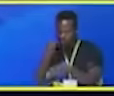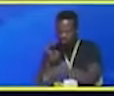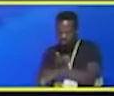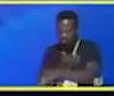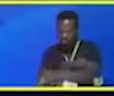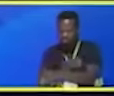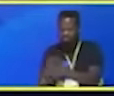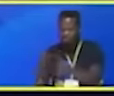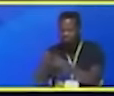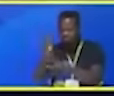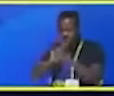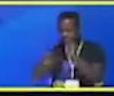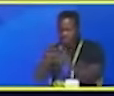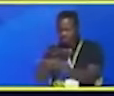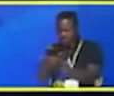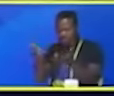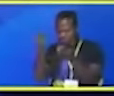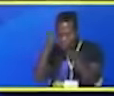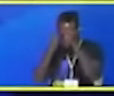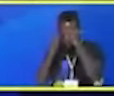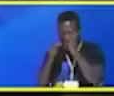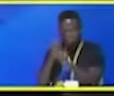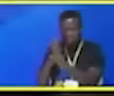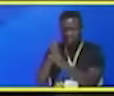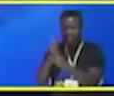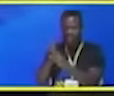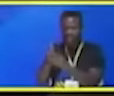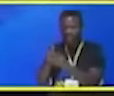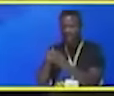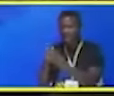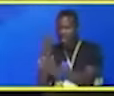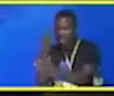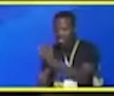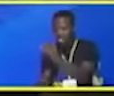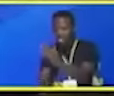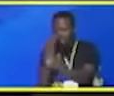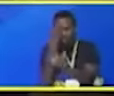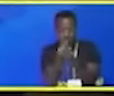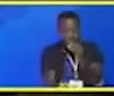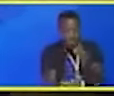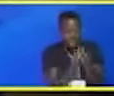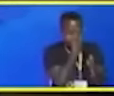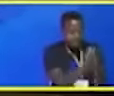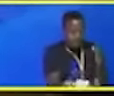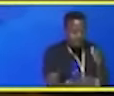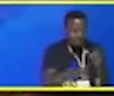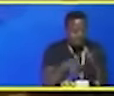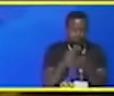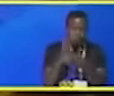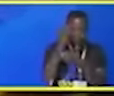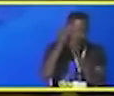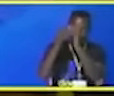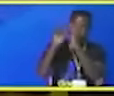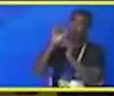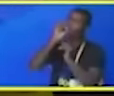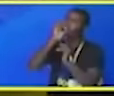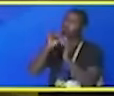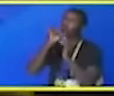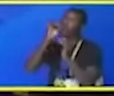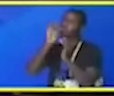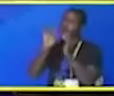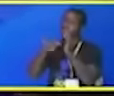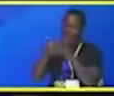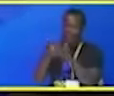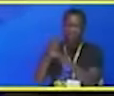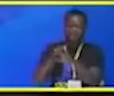people, is because of the vagueness that is around our knowing who God is. Are we together now?